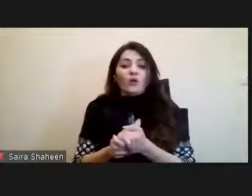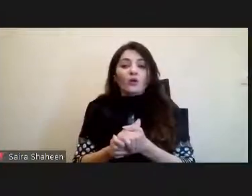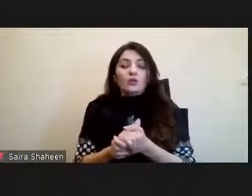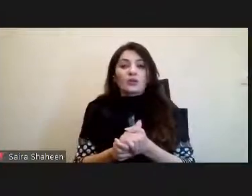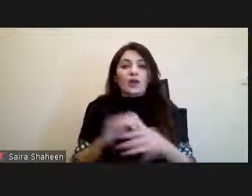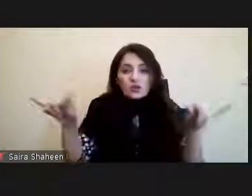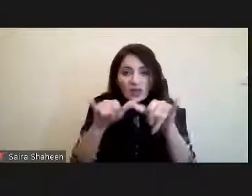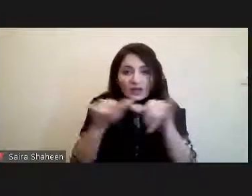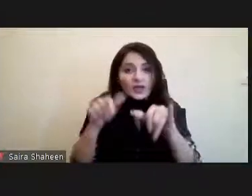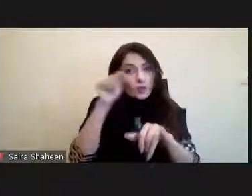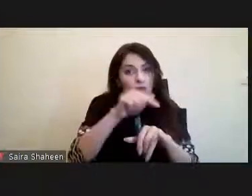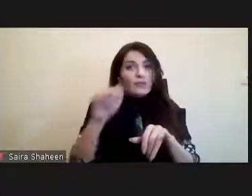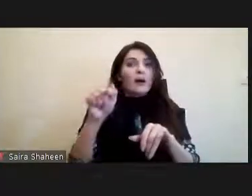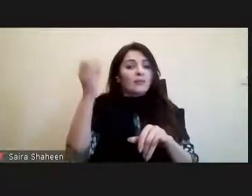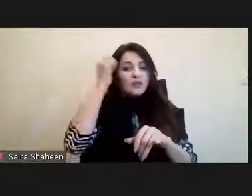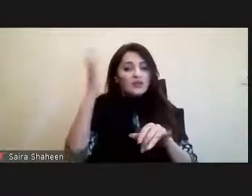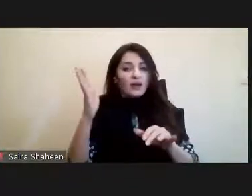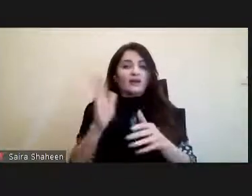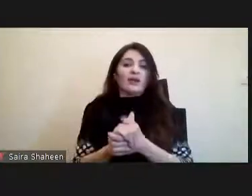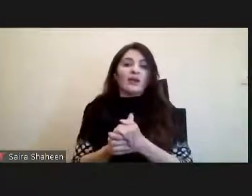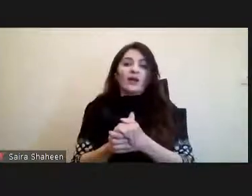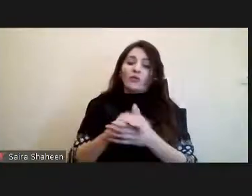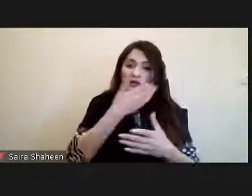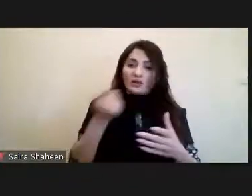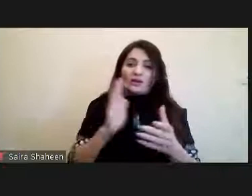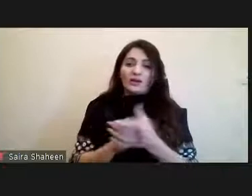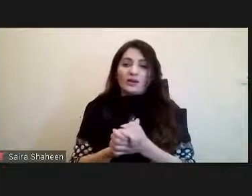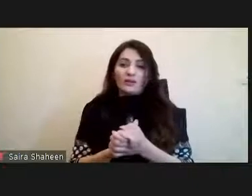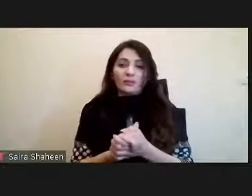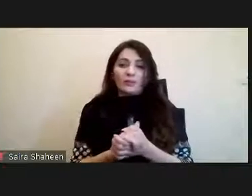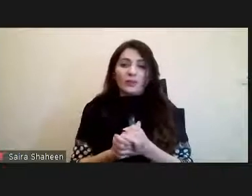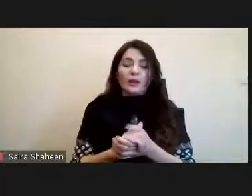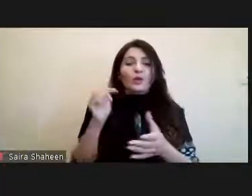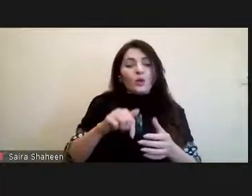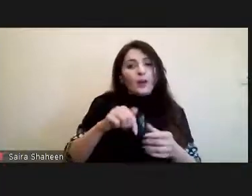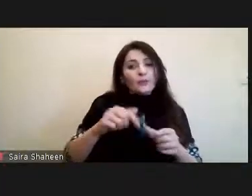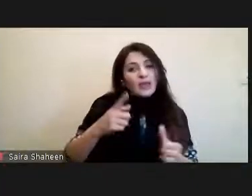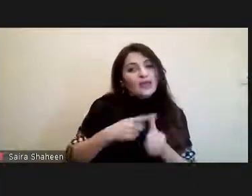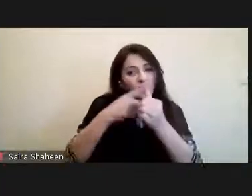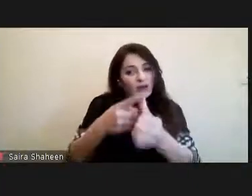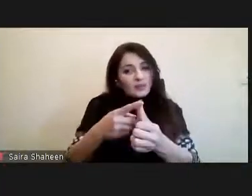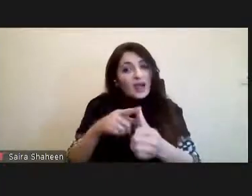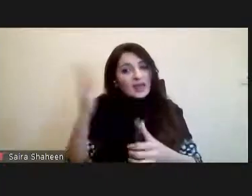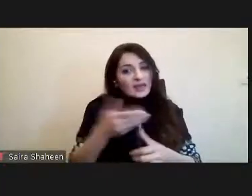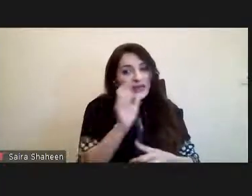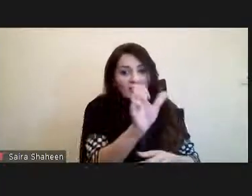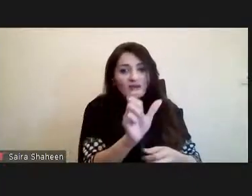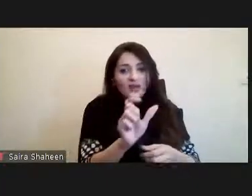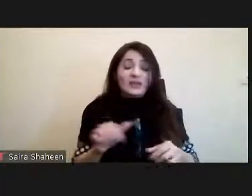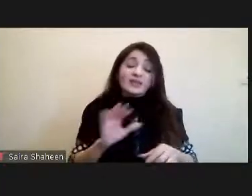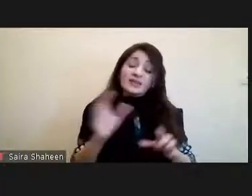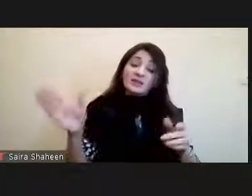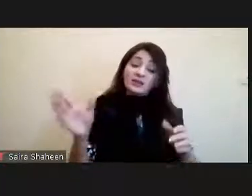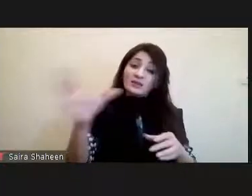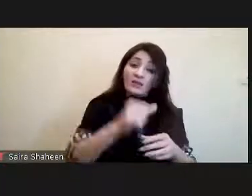we responded by creating a new feature that provides these details on request only when they're needed. And ultimately, as a result of all this research,